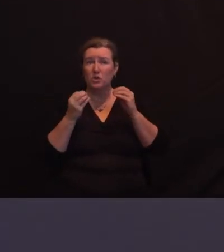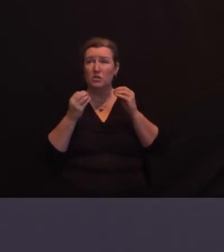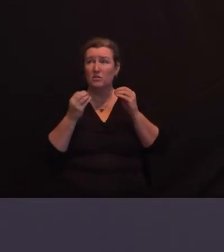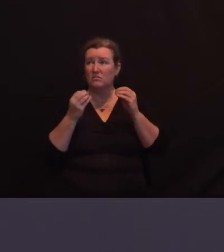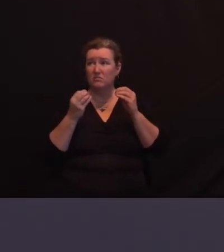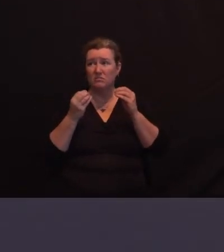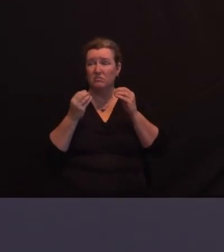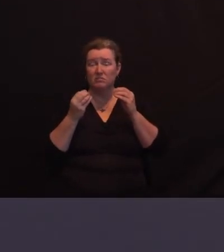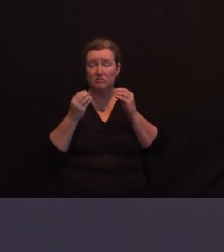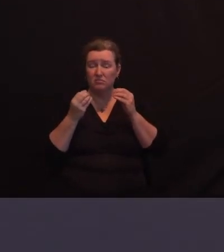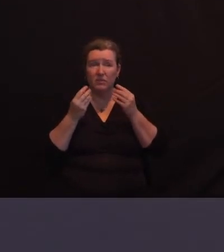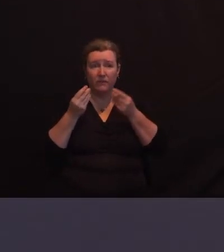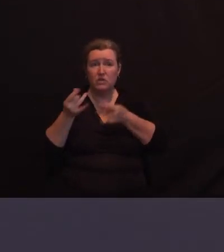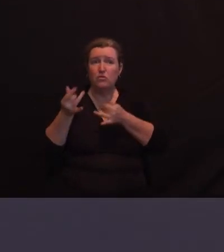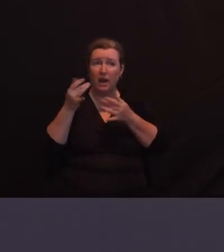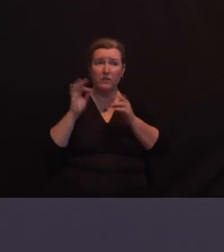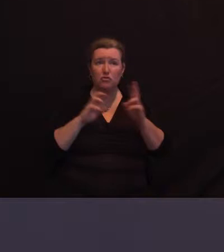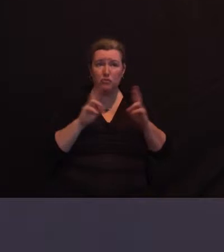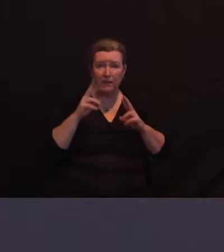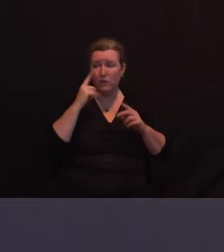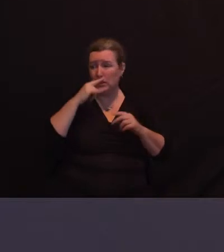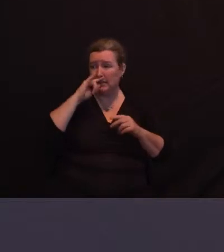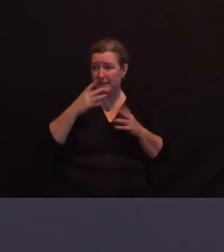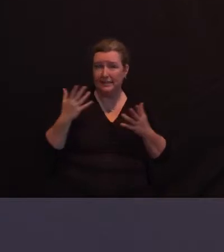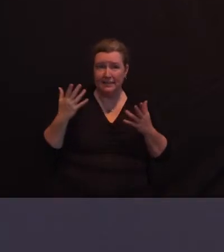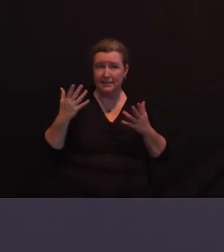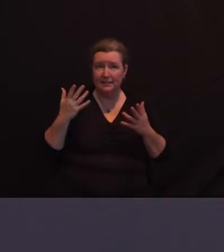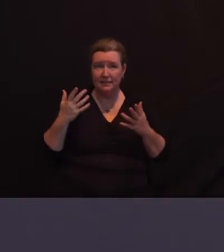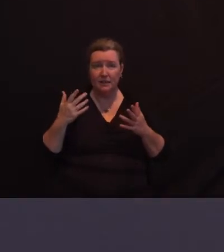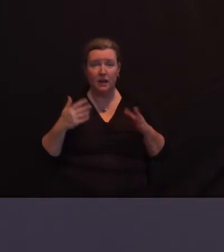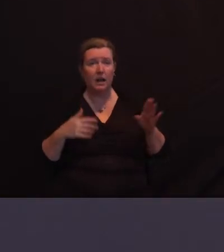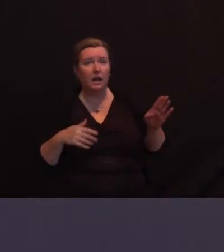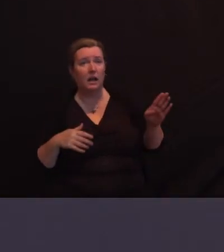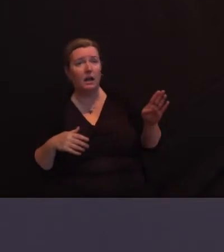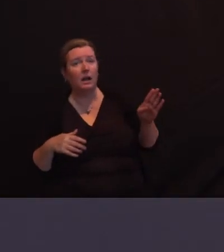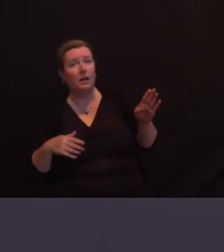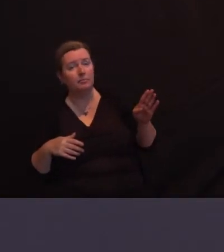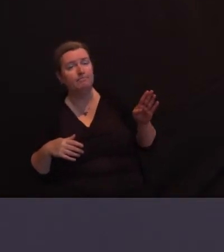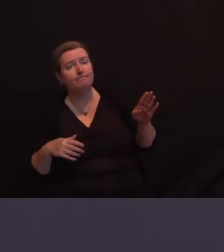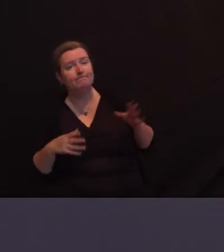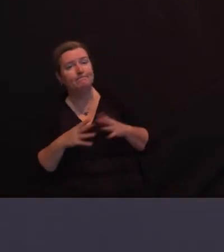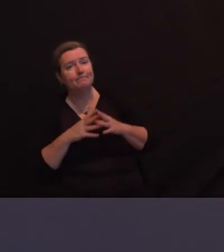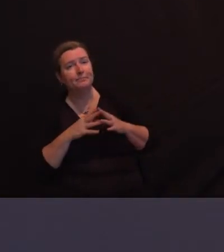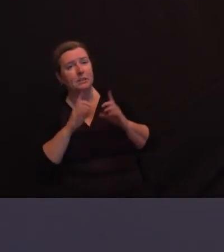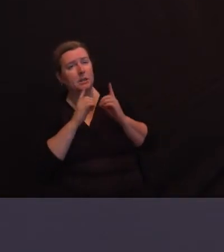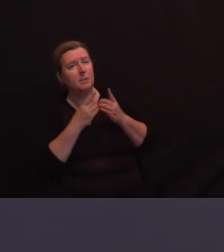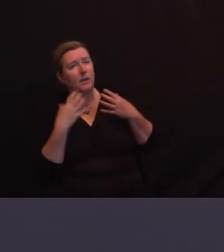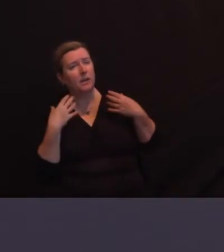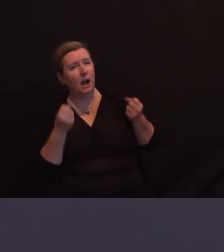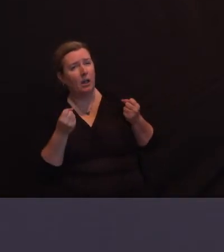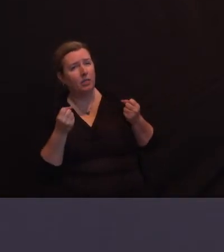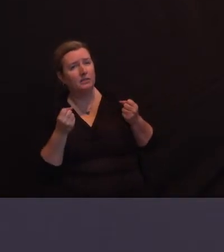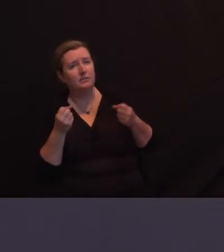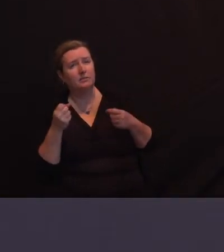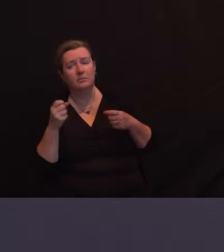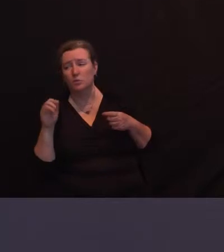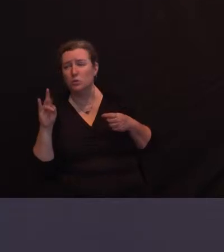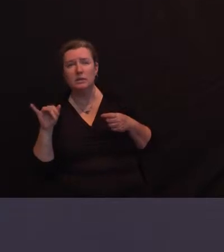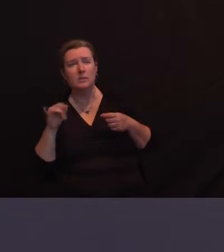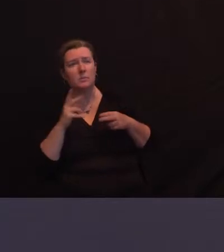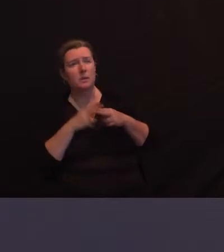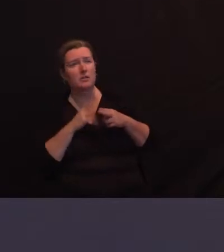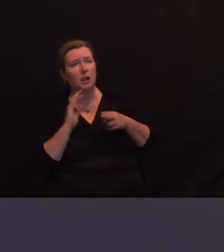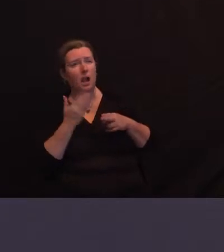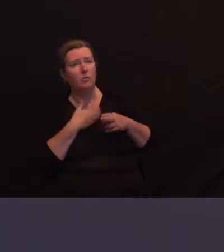lesson plan to kids. Commissioner, you had mentioned that with regard to the booster shots that you're working on the plan